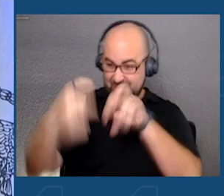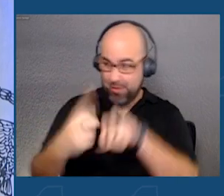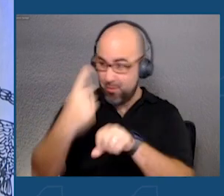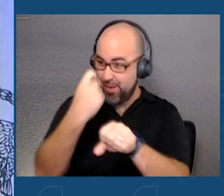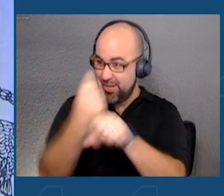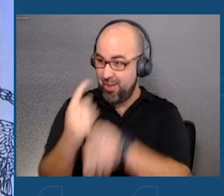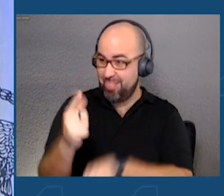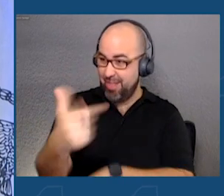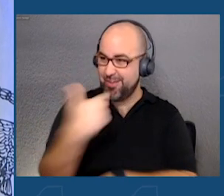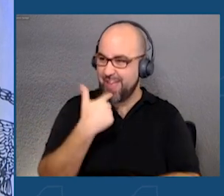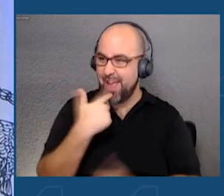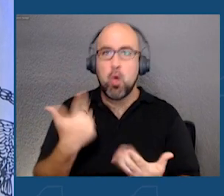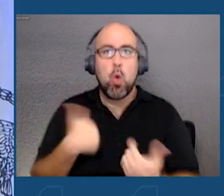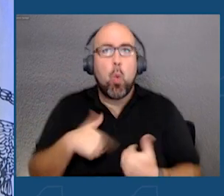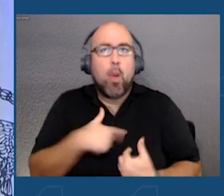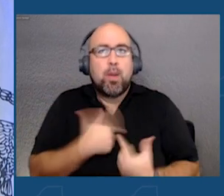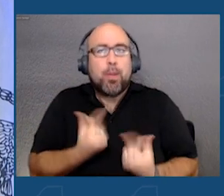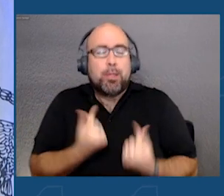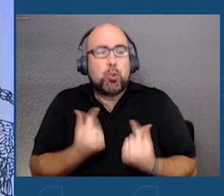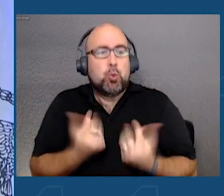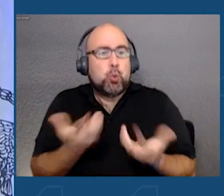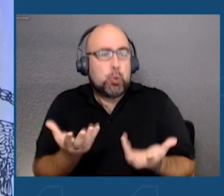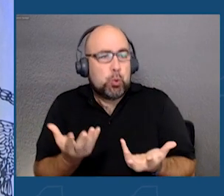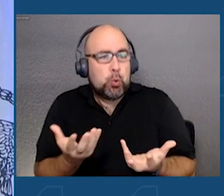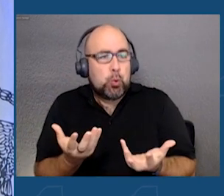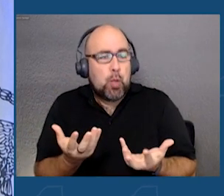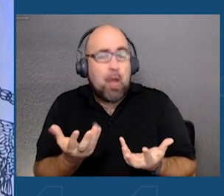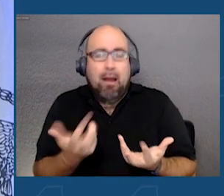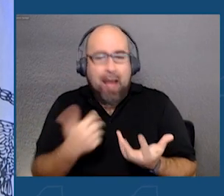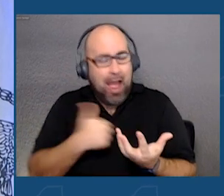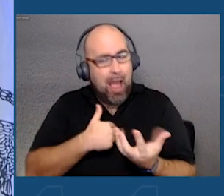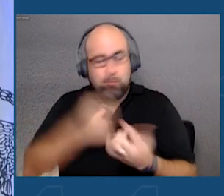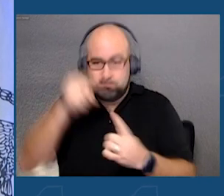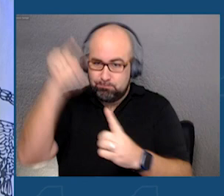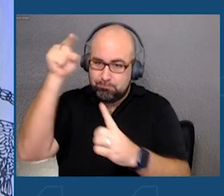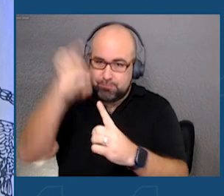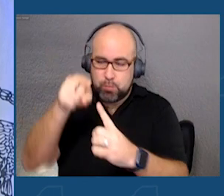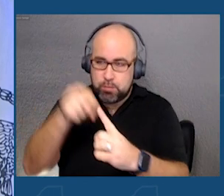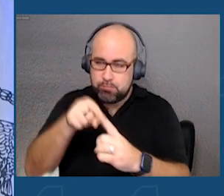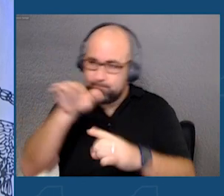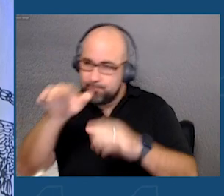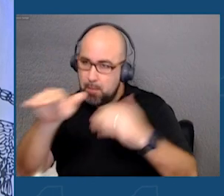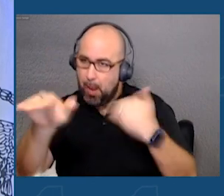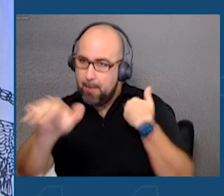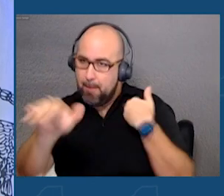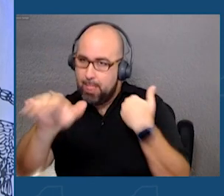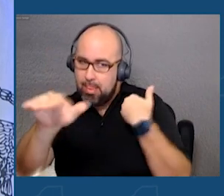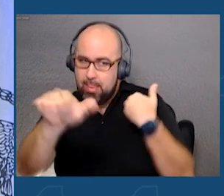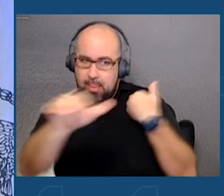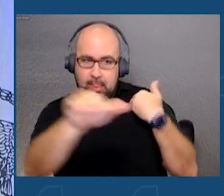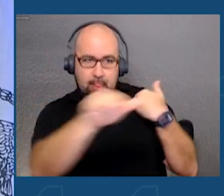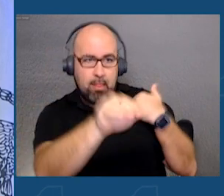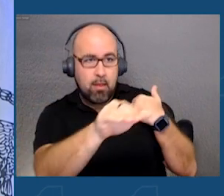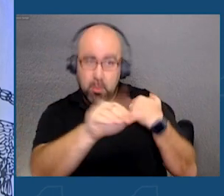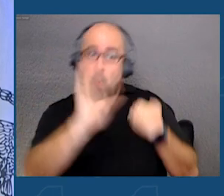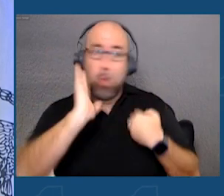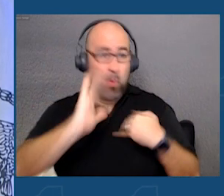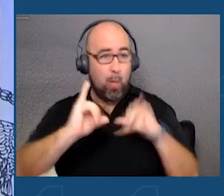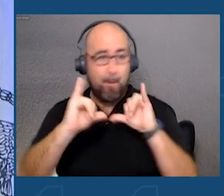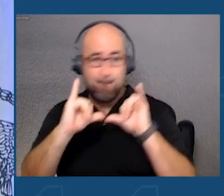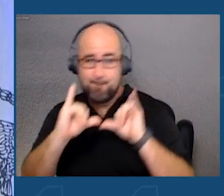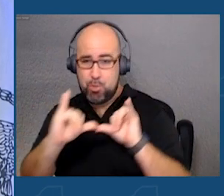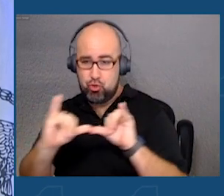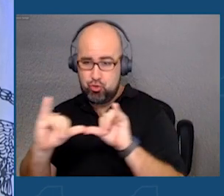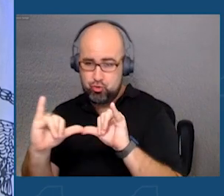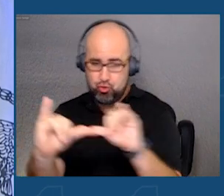done? I'm all about holding people and institutions accountable. So we will measure, after what you hear we're